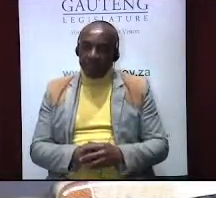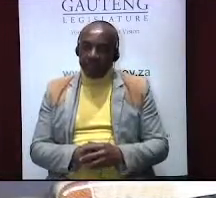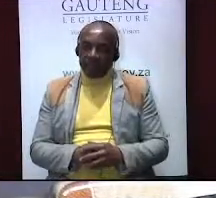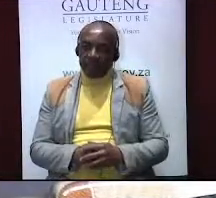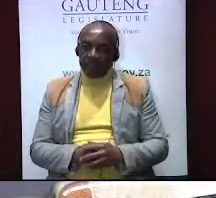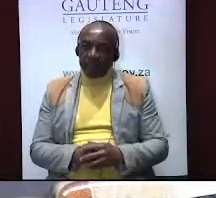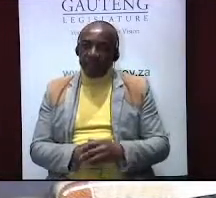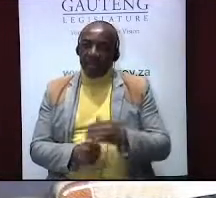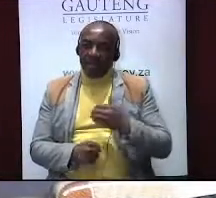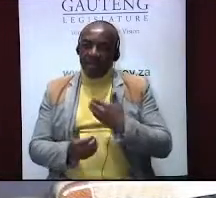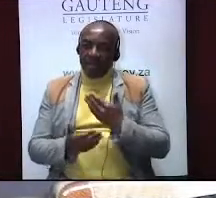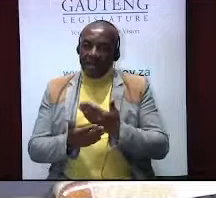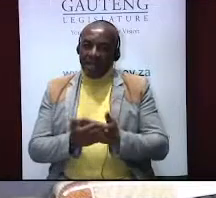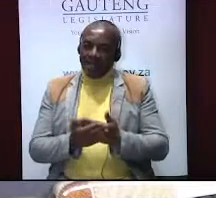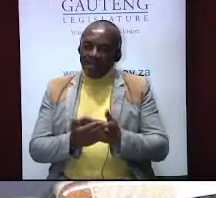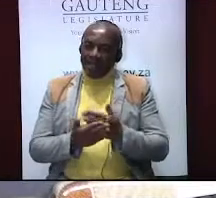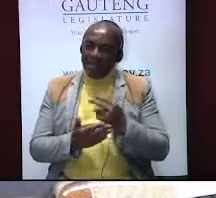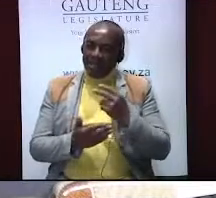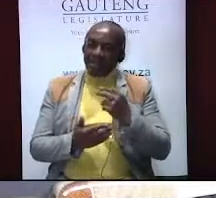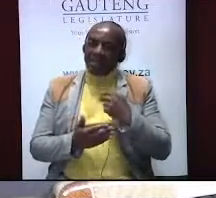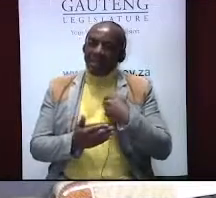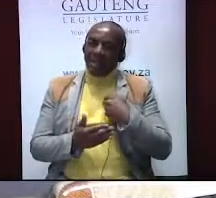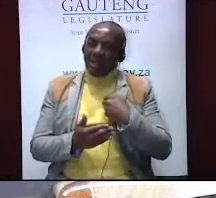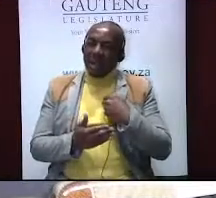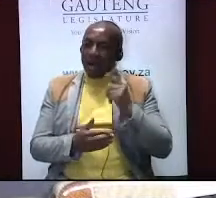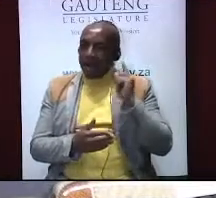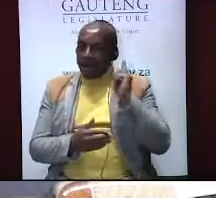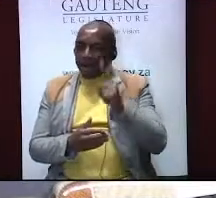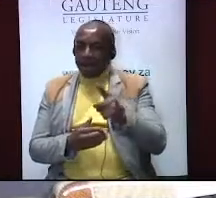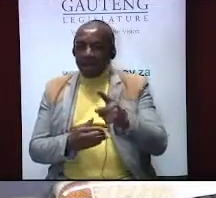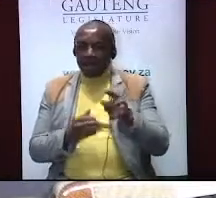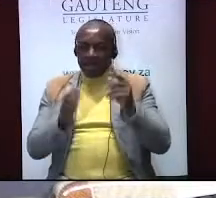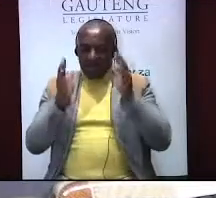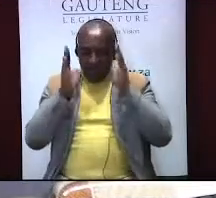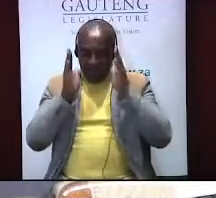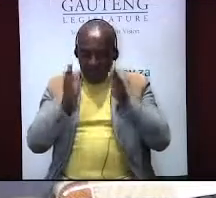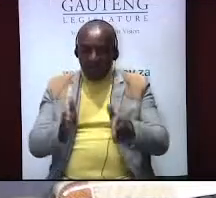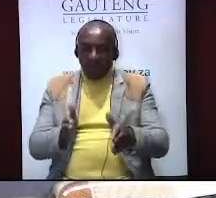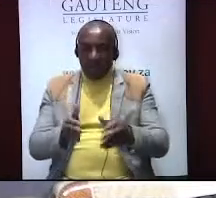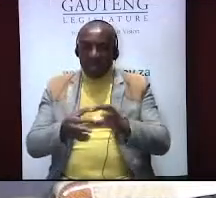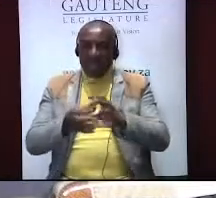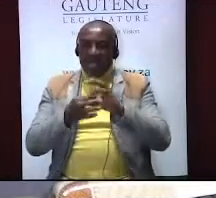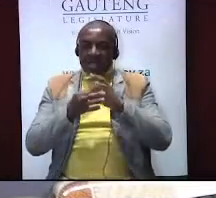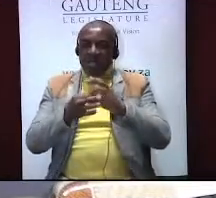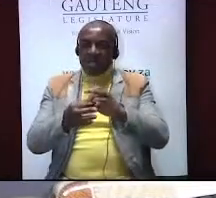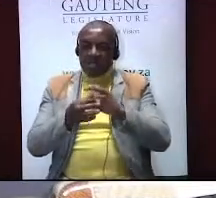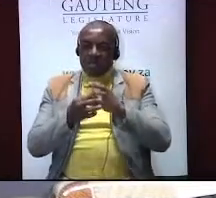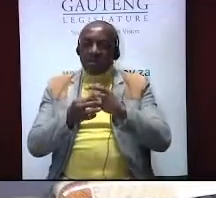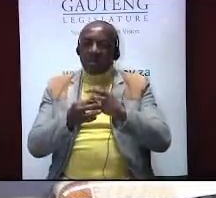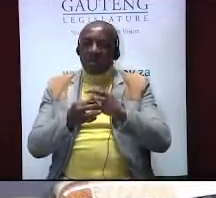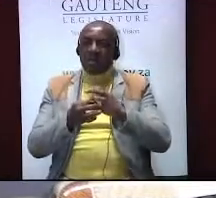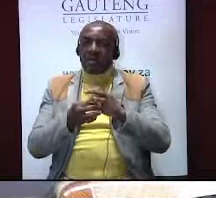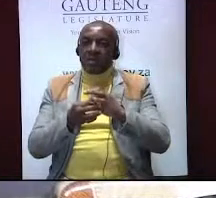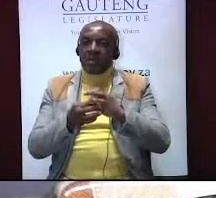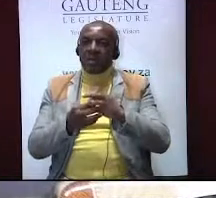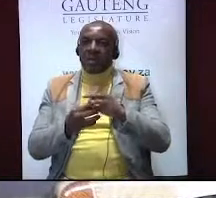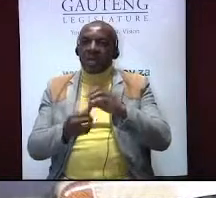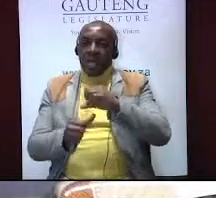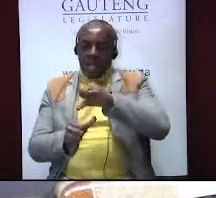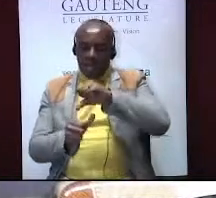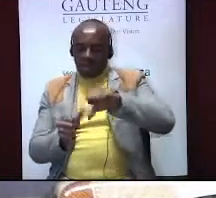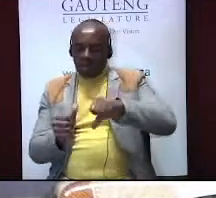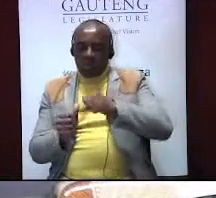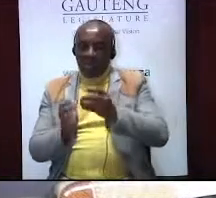talk, I can see that it was said that I should focus on the relationship between the FBO sector and social development.